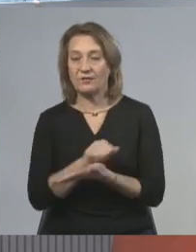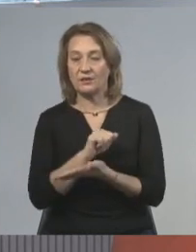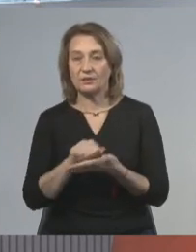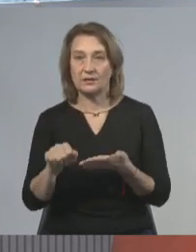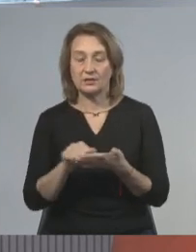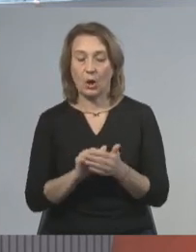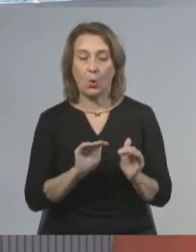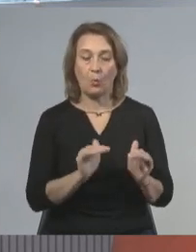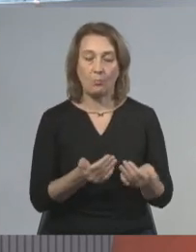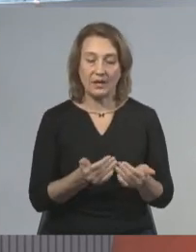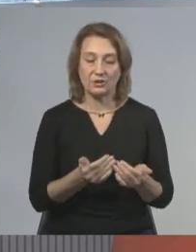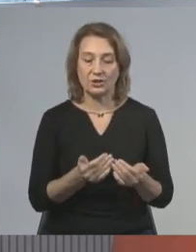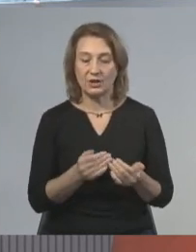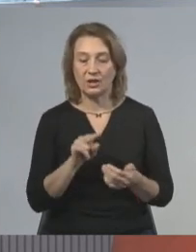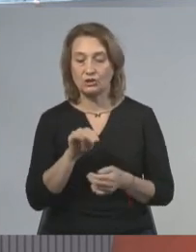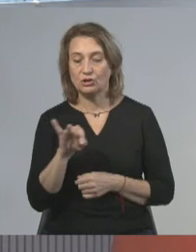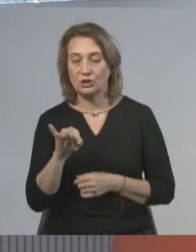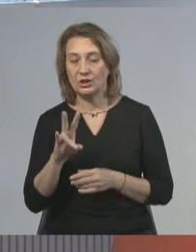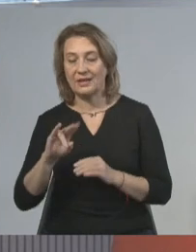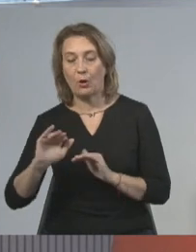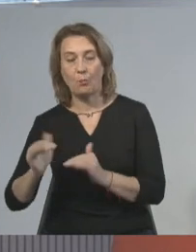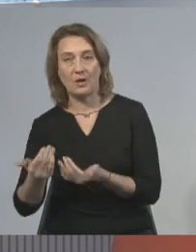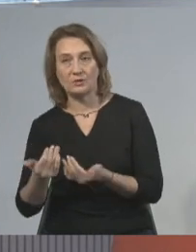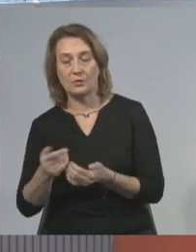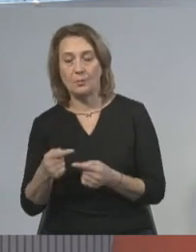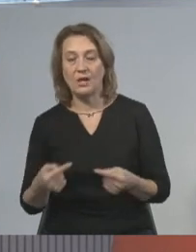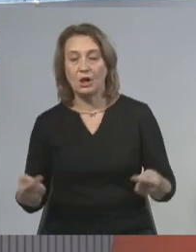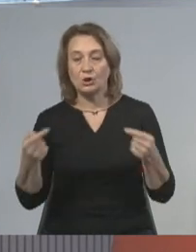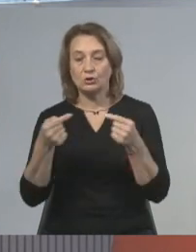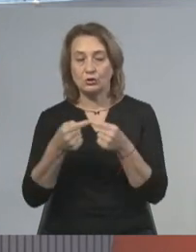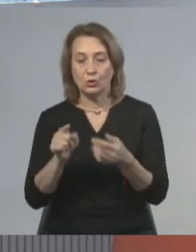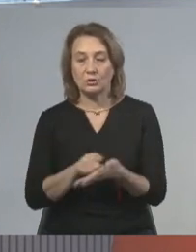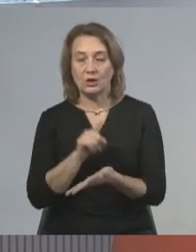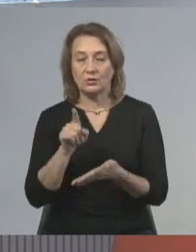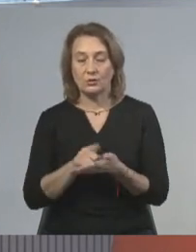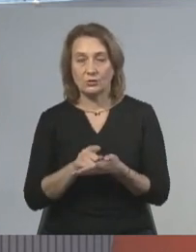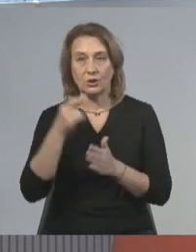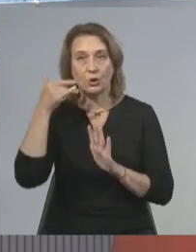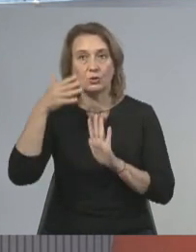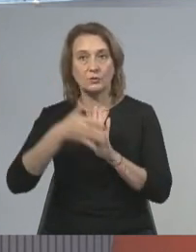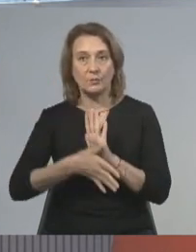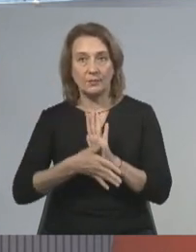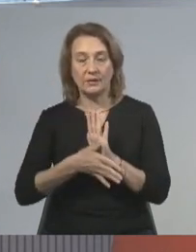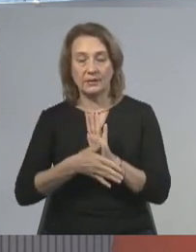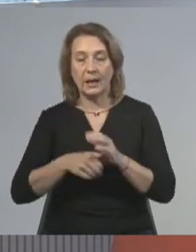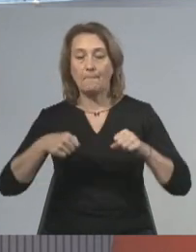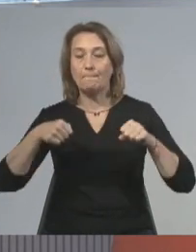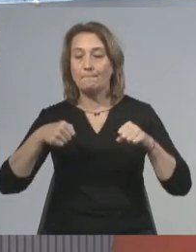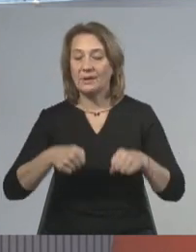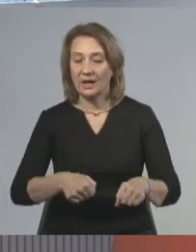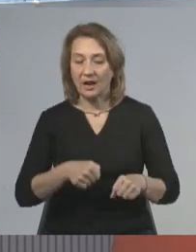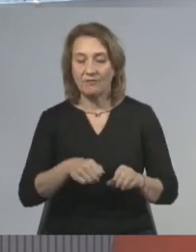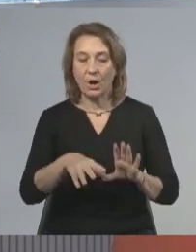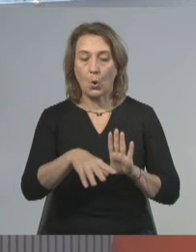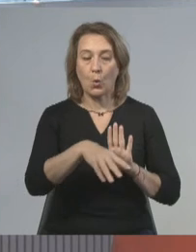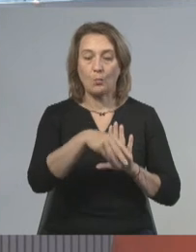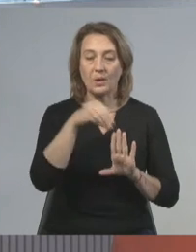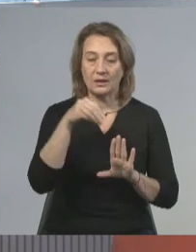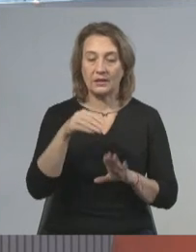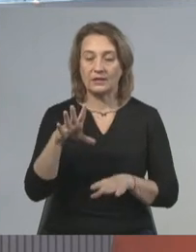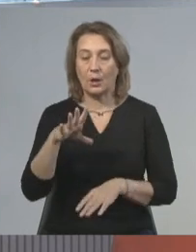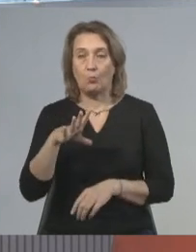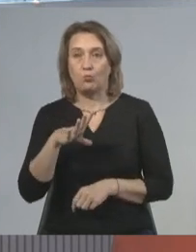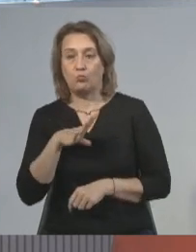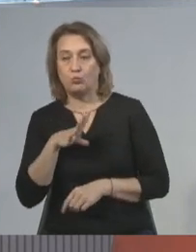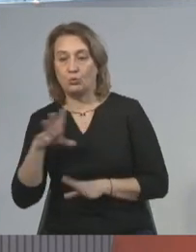the that at the end of the next week we're going to see it but the right to choose and the right to